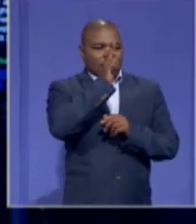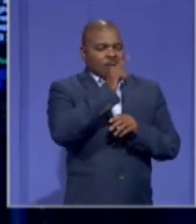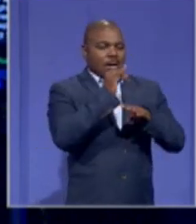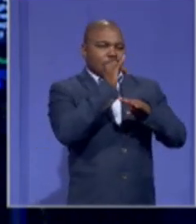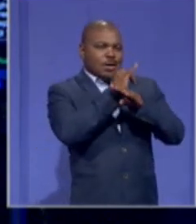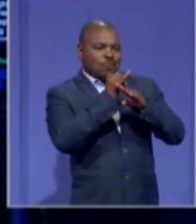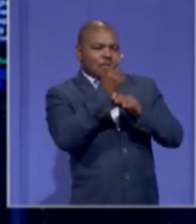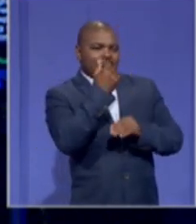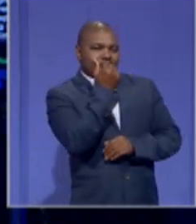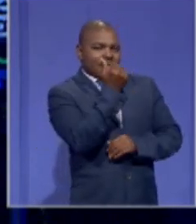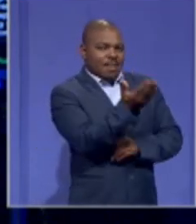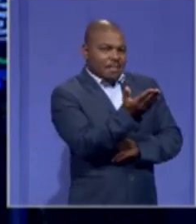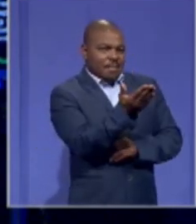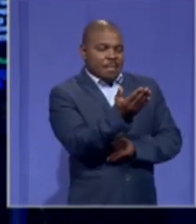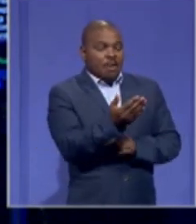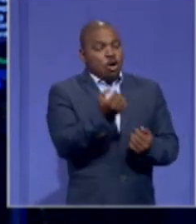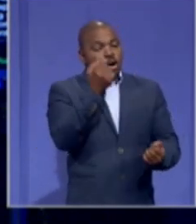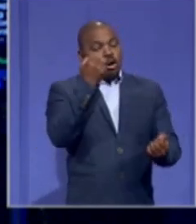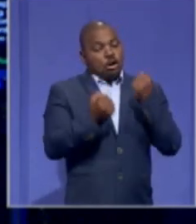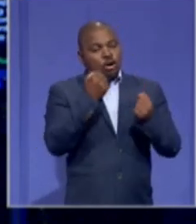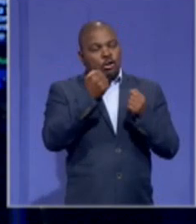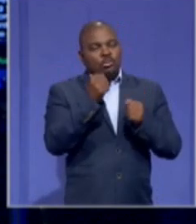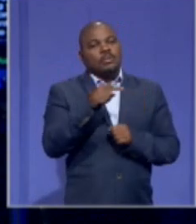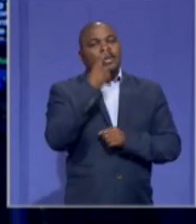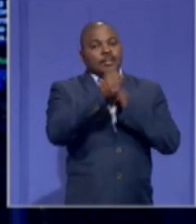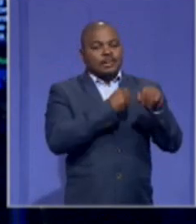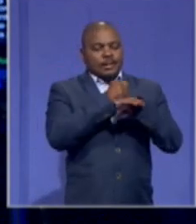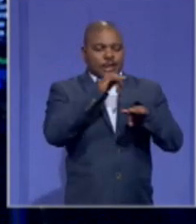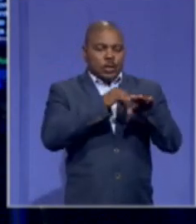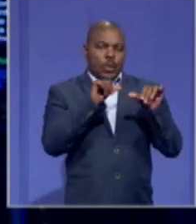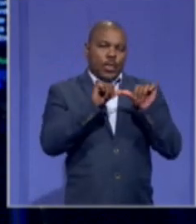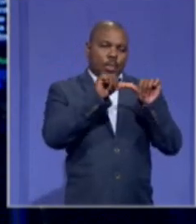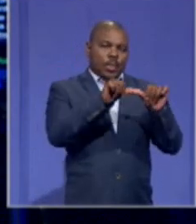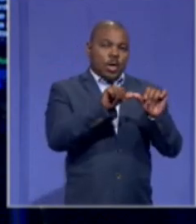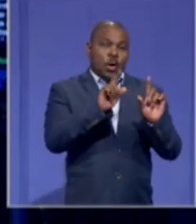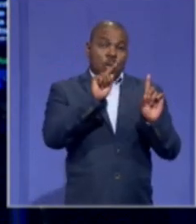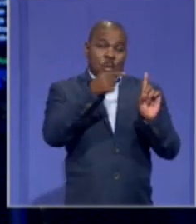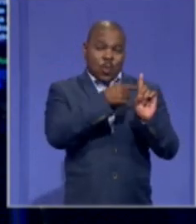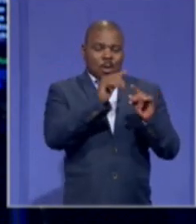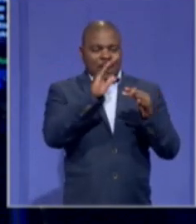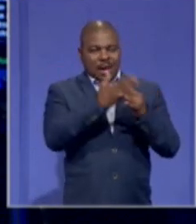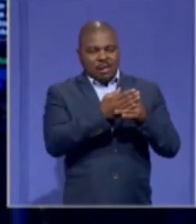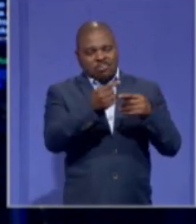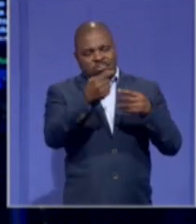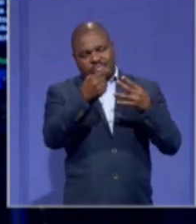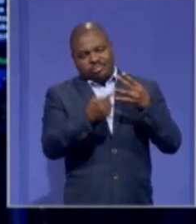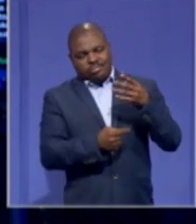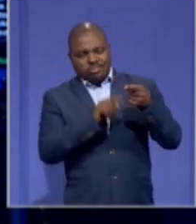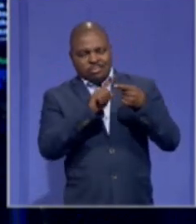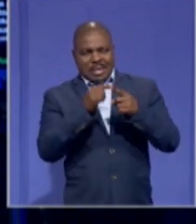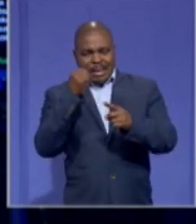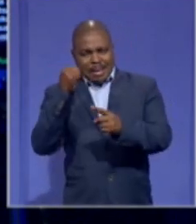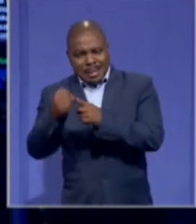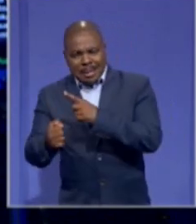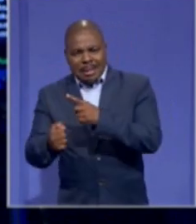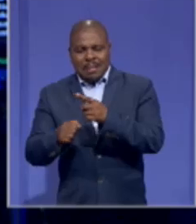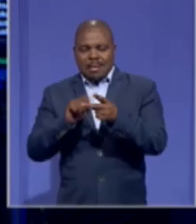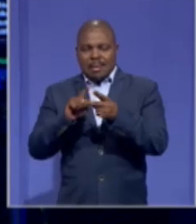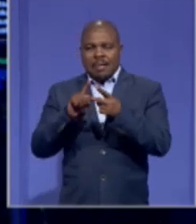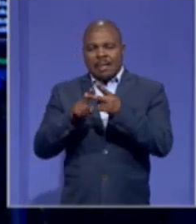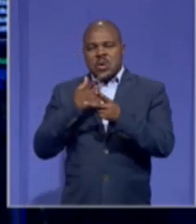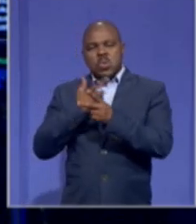ya insurance e tla tswela pele kgweding ya Pherekgong isao. Setshwantsho o tjamelane le diqoso tsa polao tse pedi